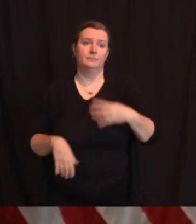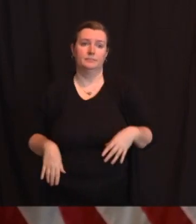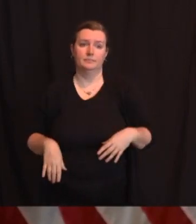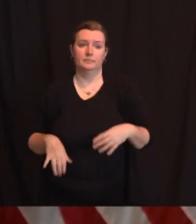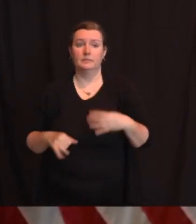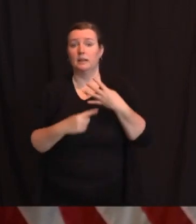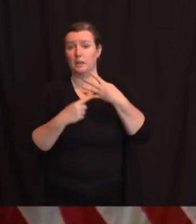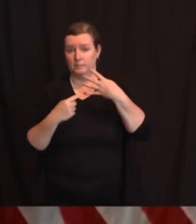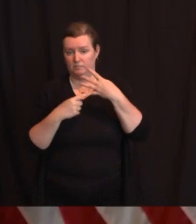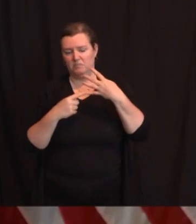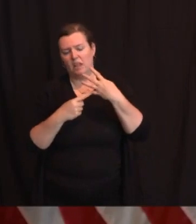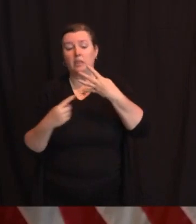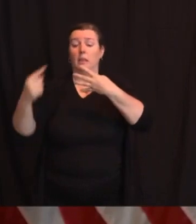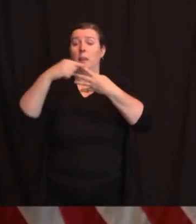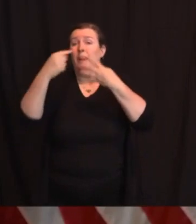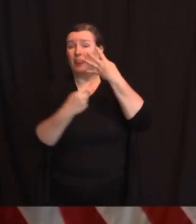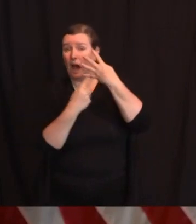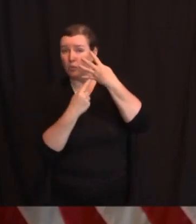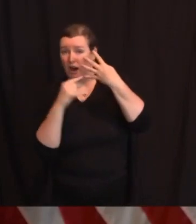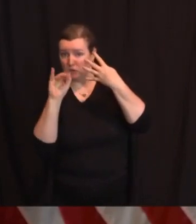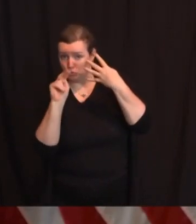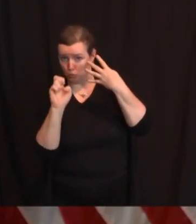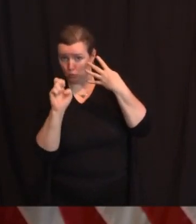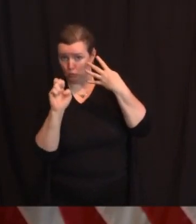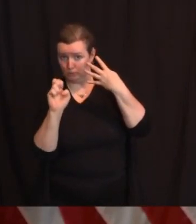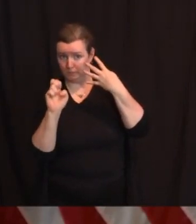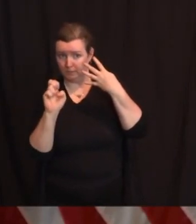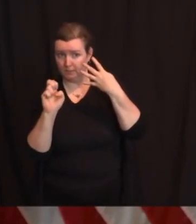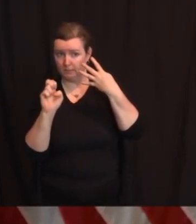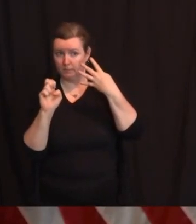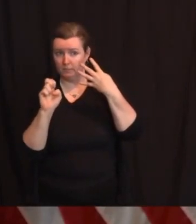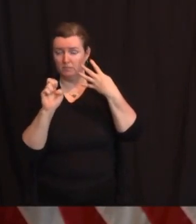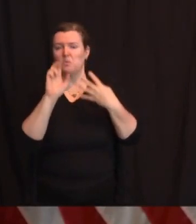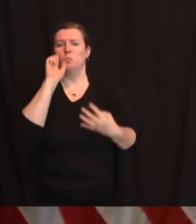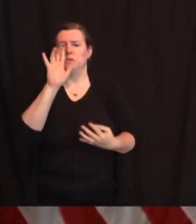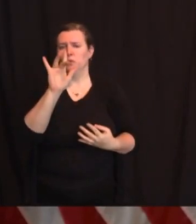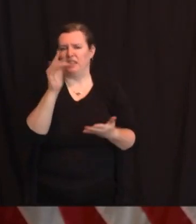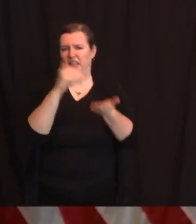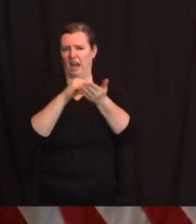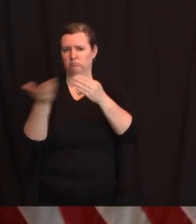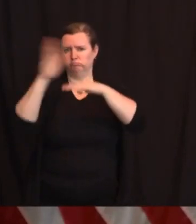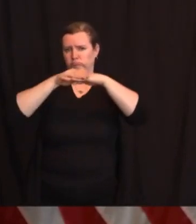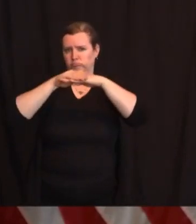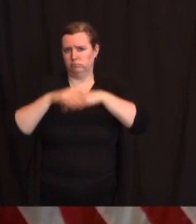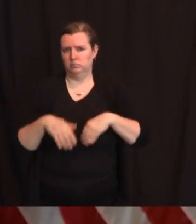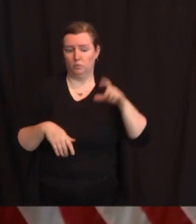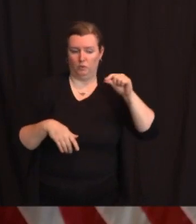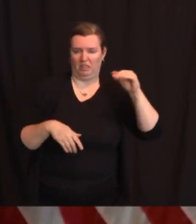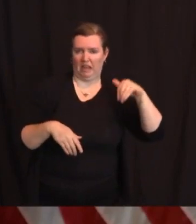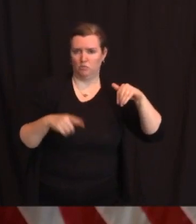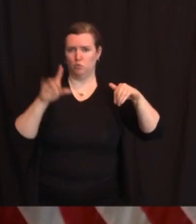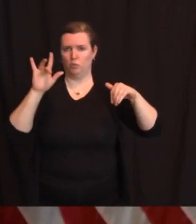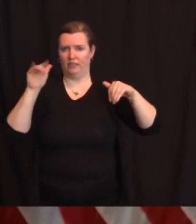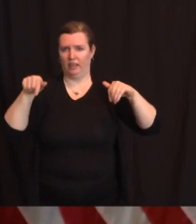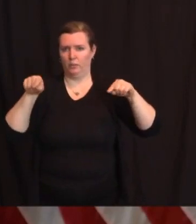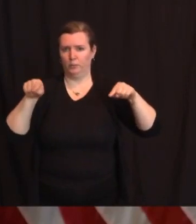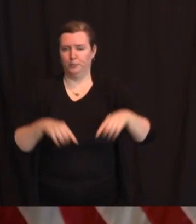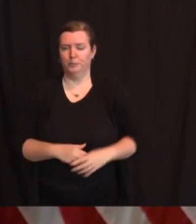long as we need testing. Secondly, what does it mean? I'll give you my answer, and Judy and Christina should come in. It